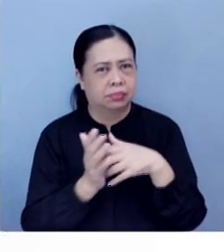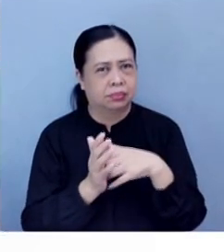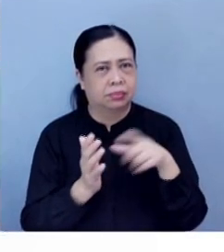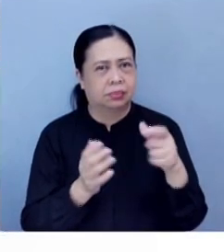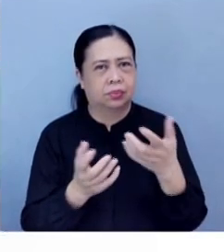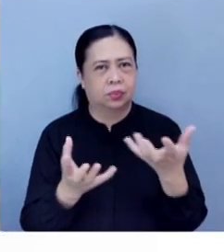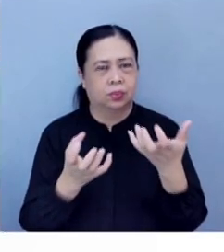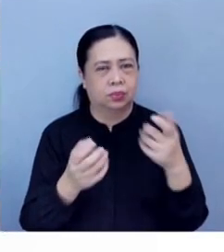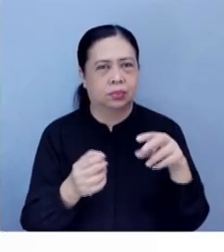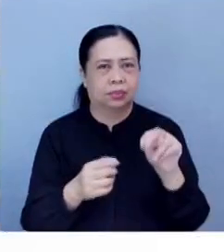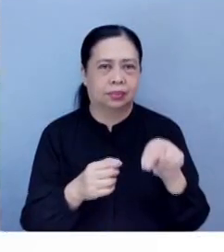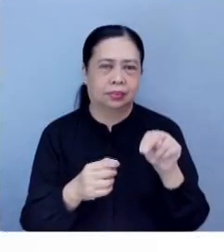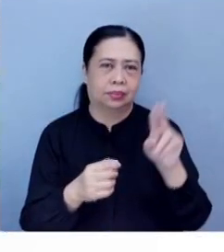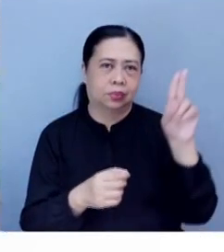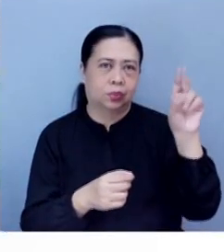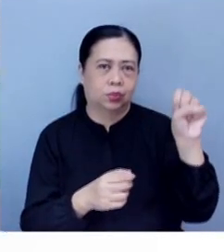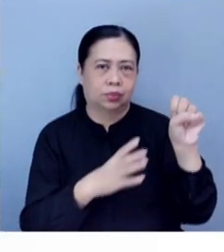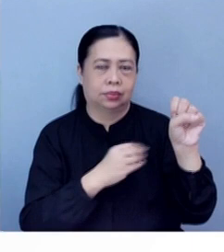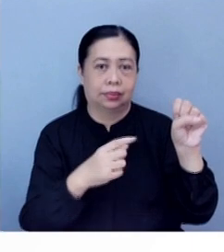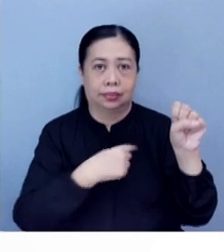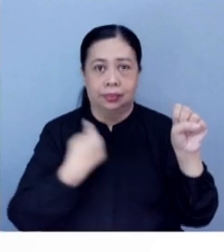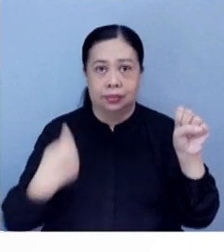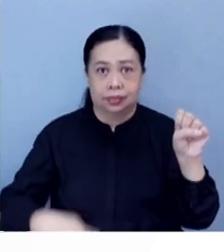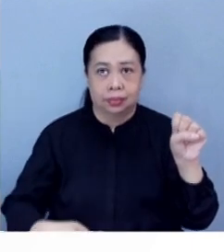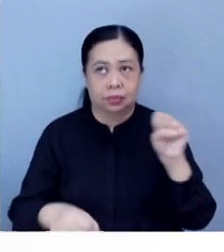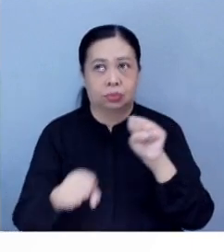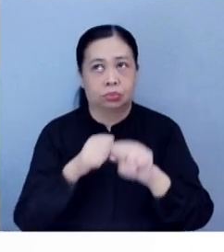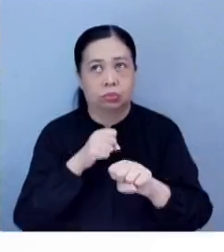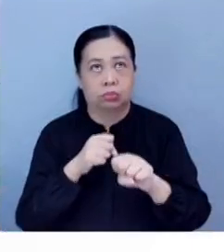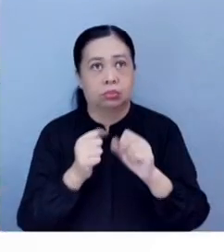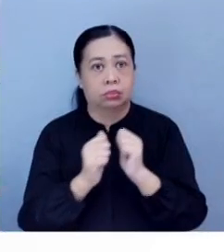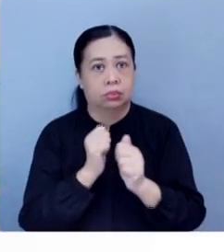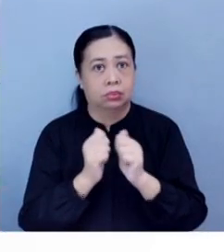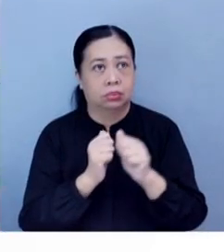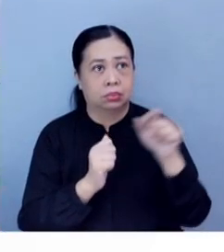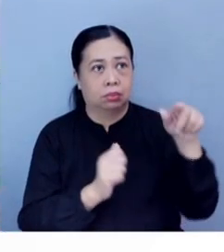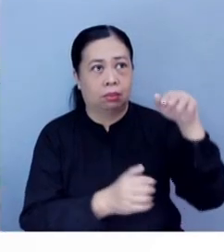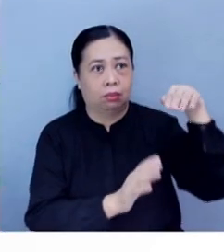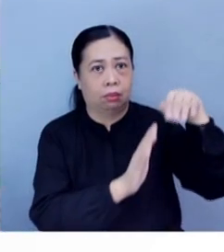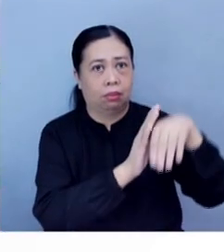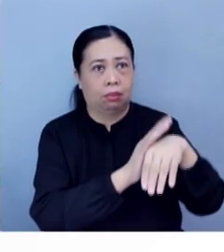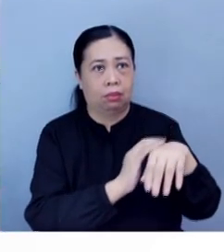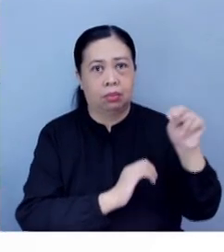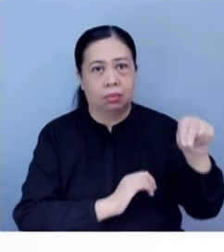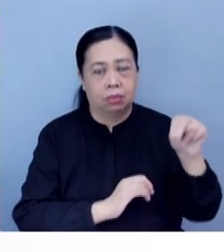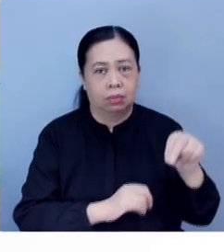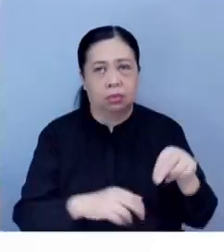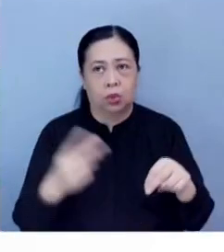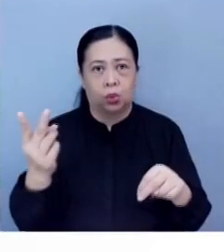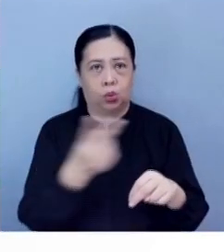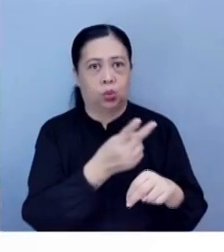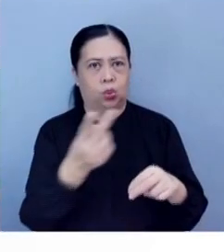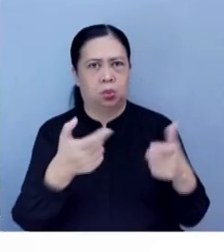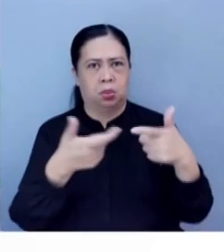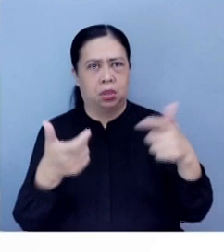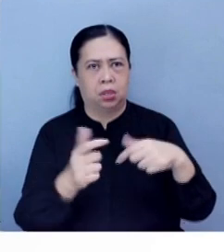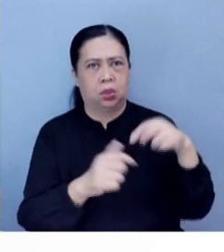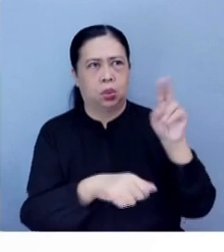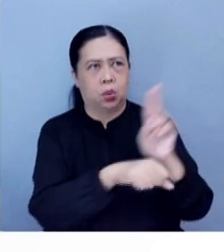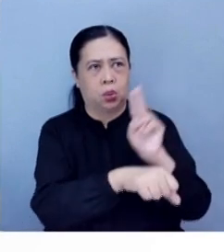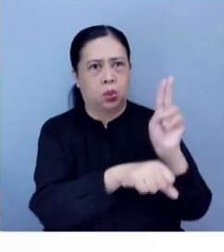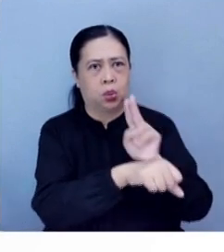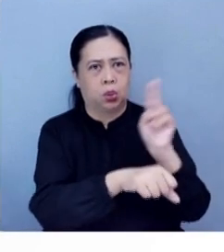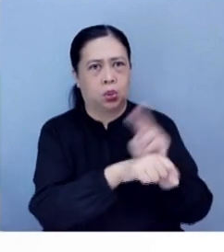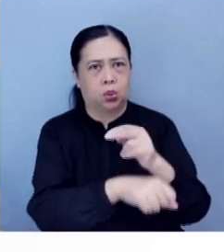ng United States at China. So, ibig sabihin, kung mababa ang demand ng 2 major consumers sa world oil